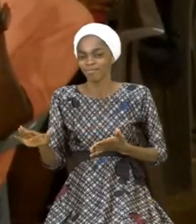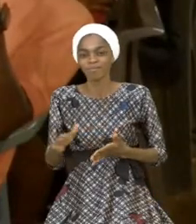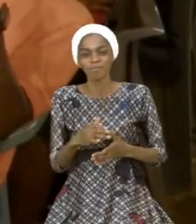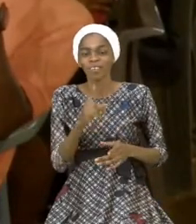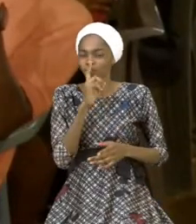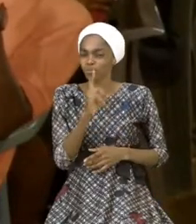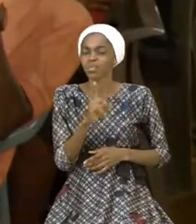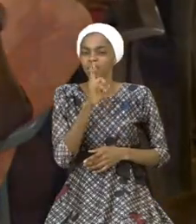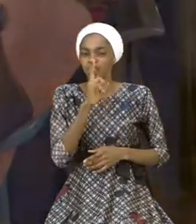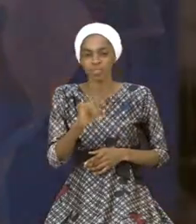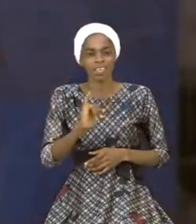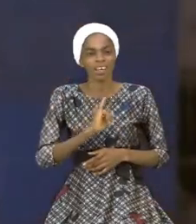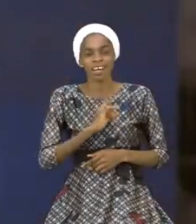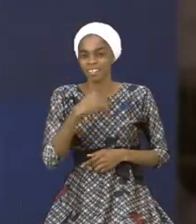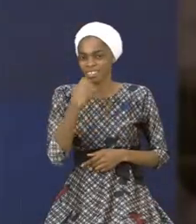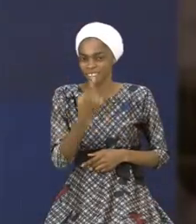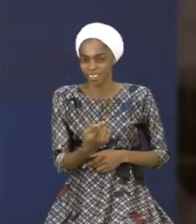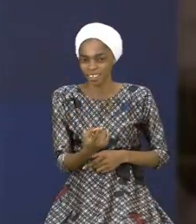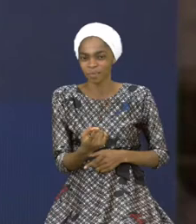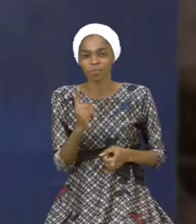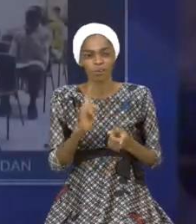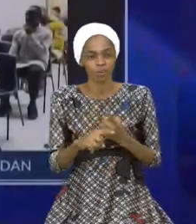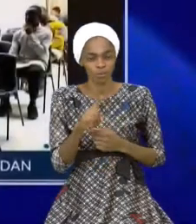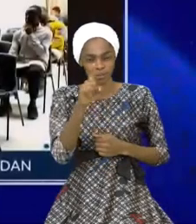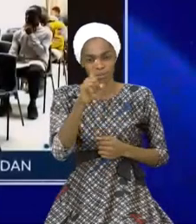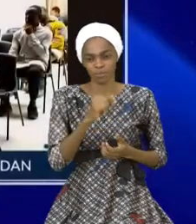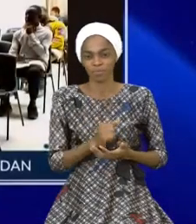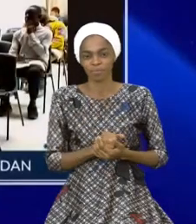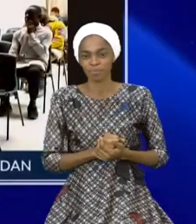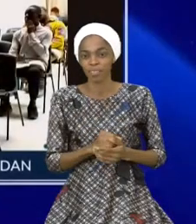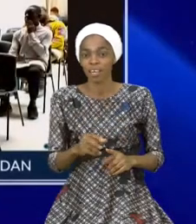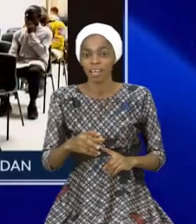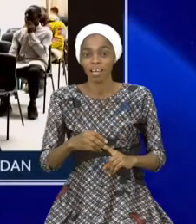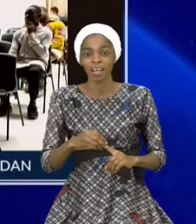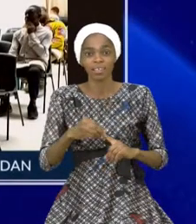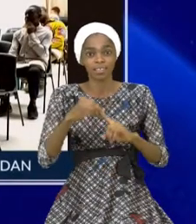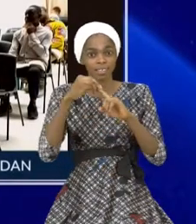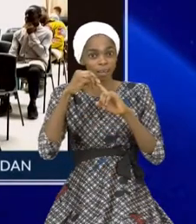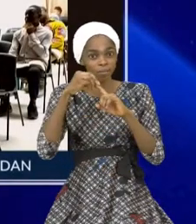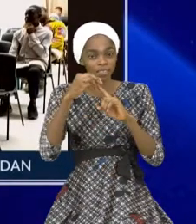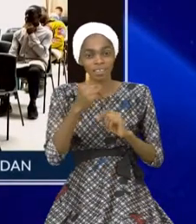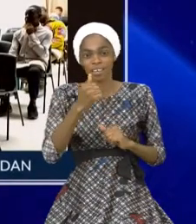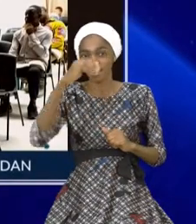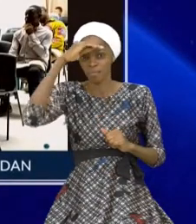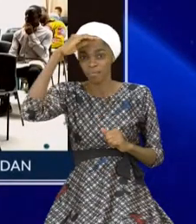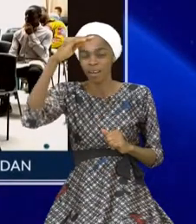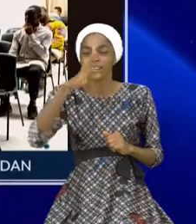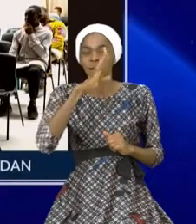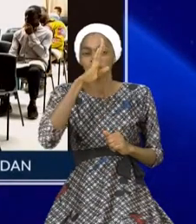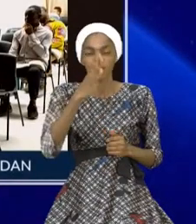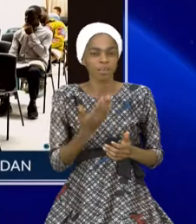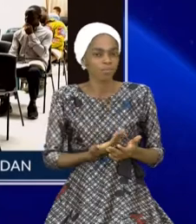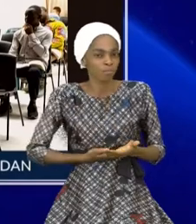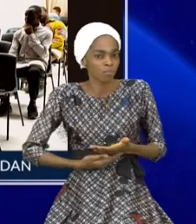Verily, verily, I say unto you, except a man be born